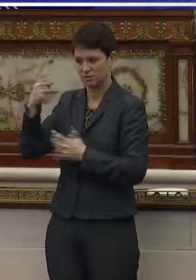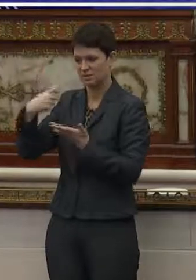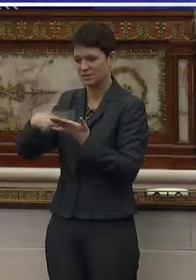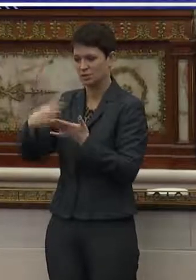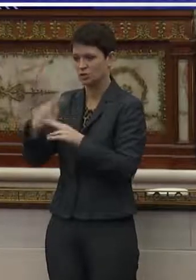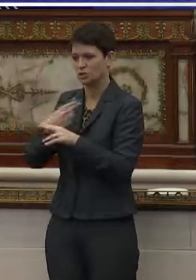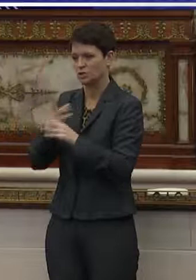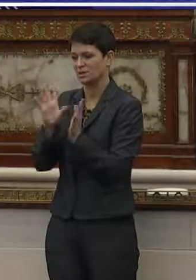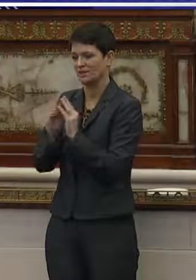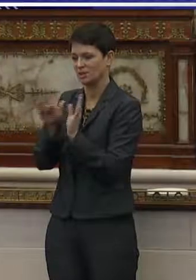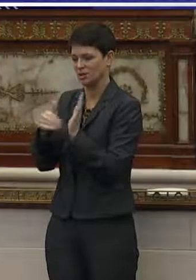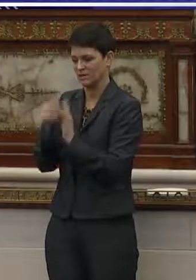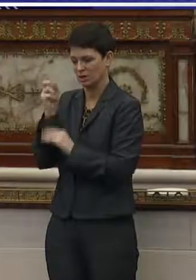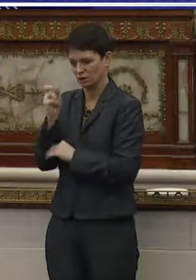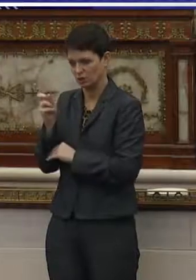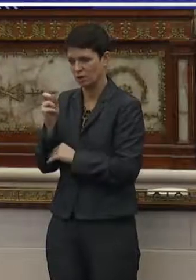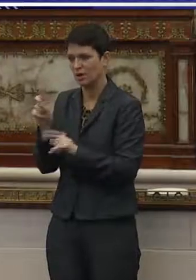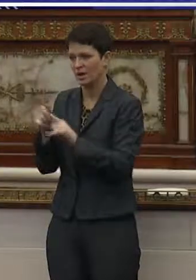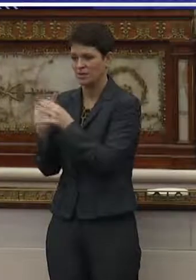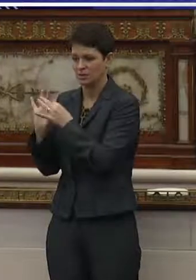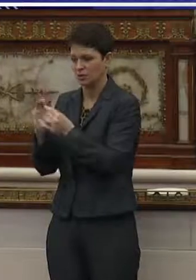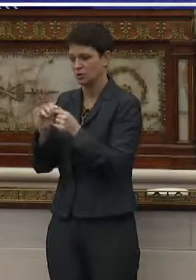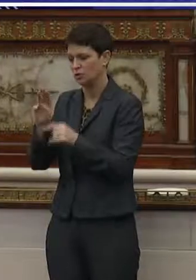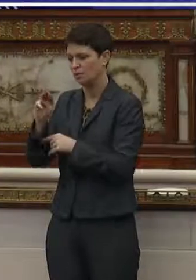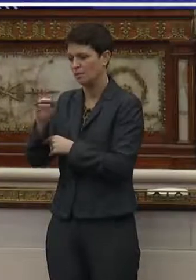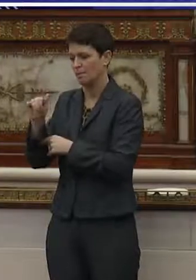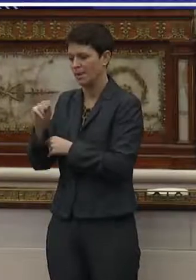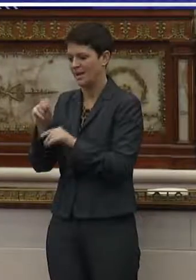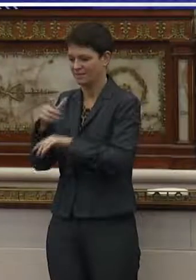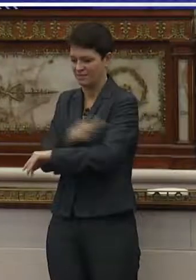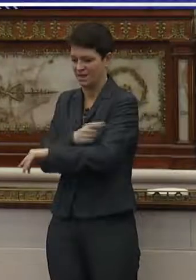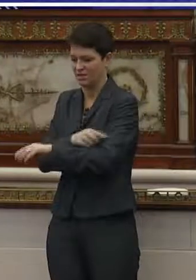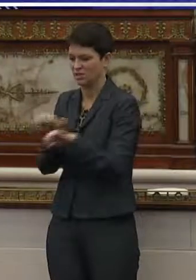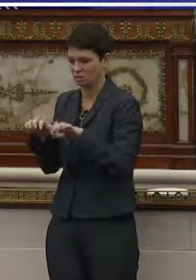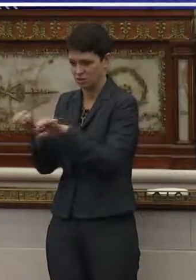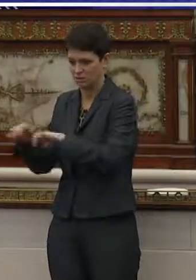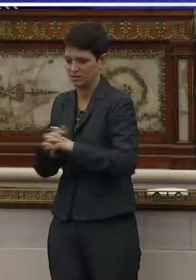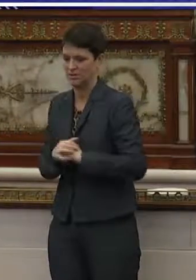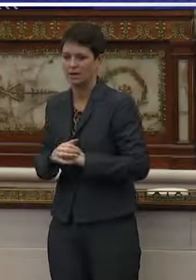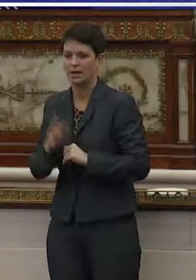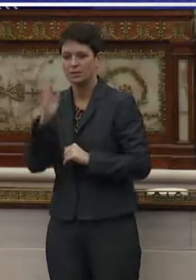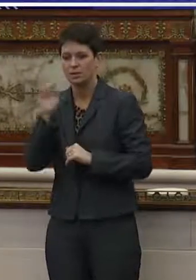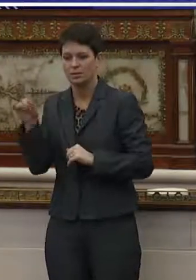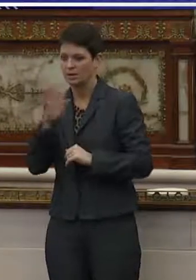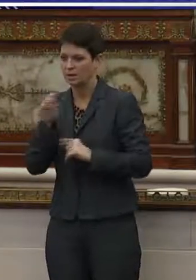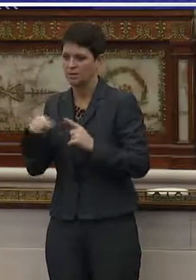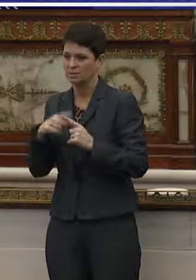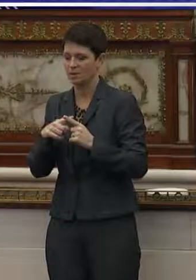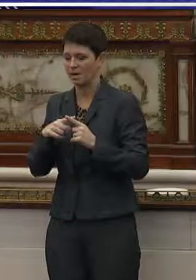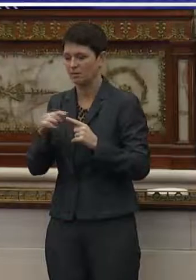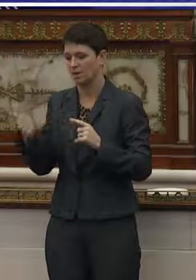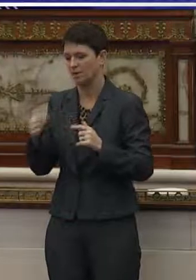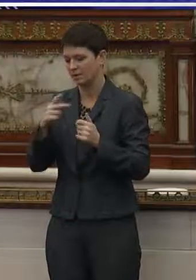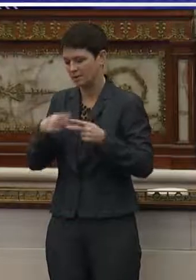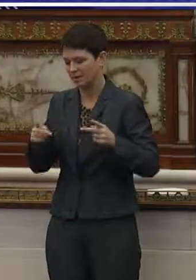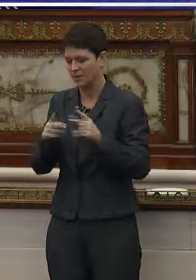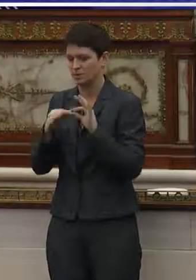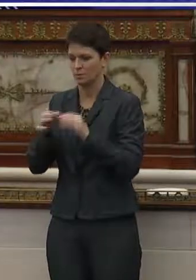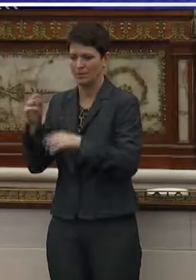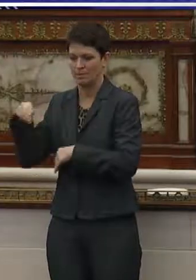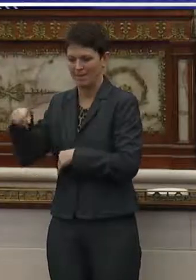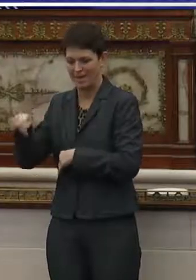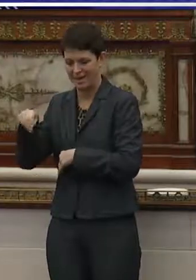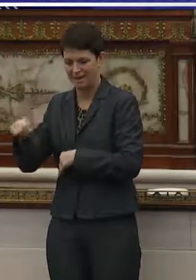using a convention center as it relates to a mass vaccination site. I know that they talked about subsidies as it relates to pay. I'm wondering